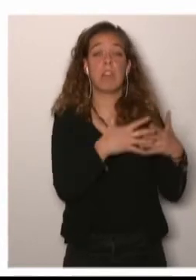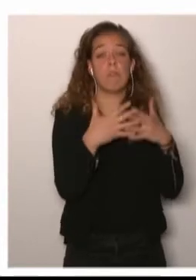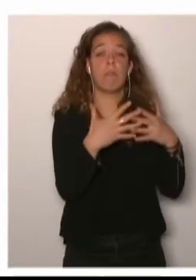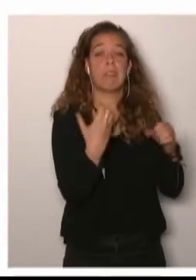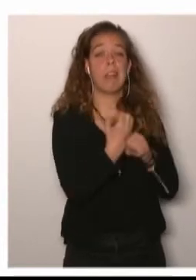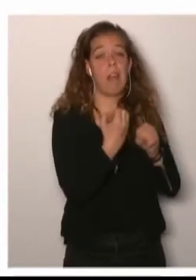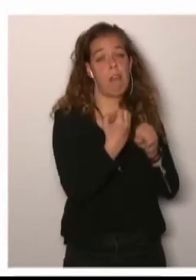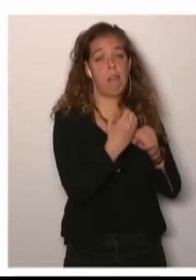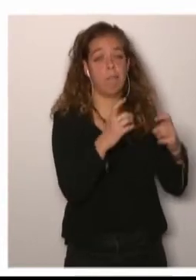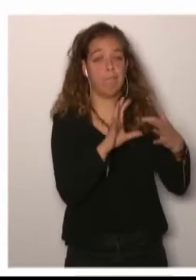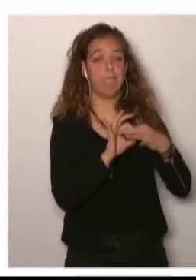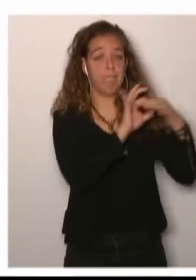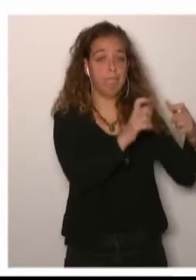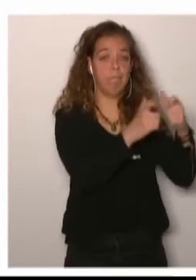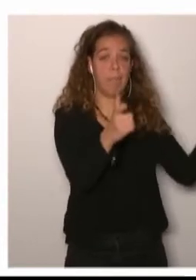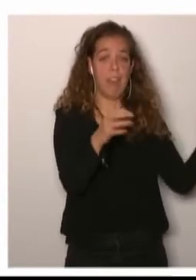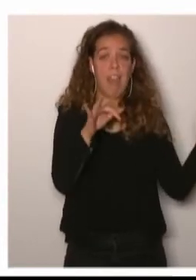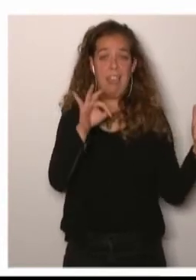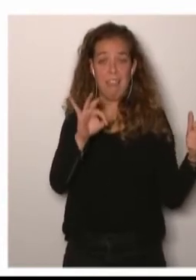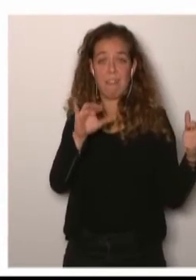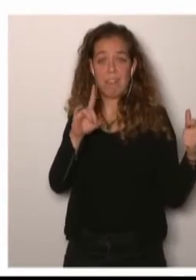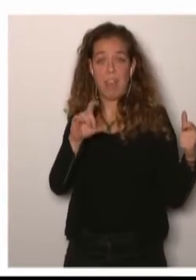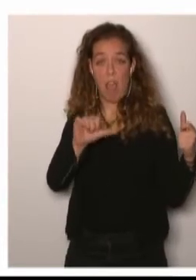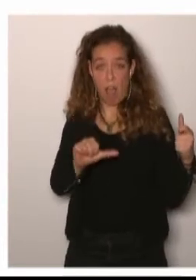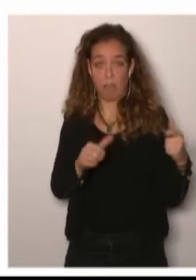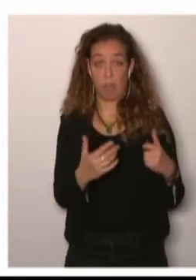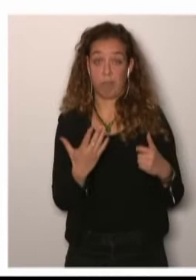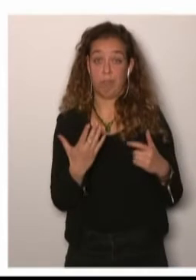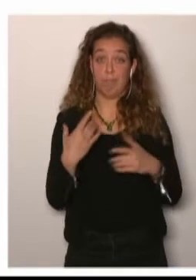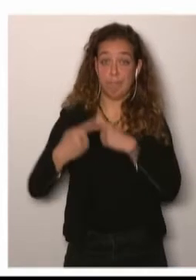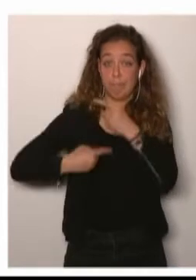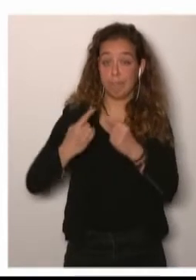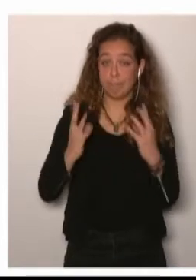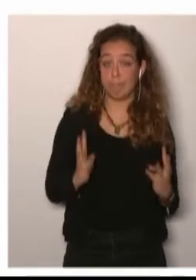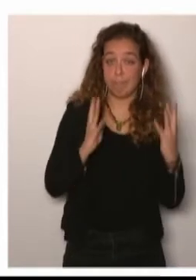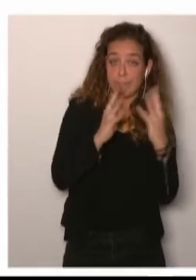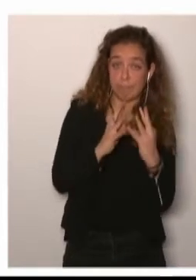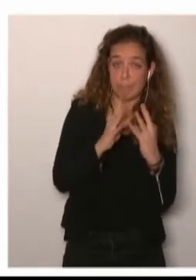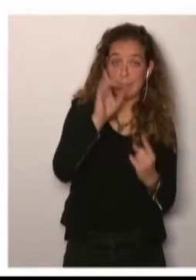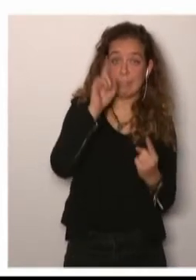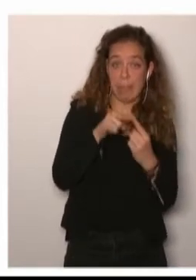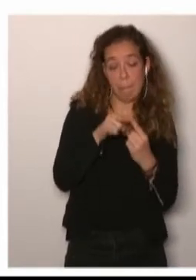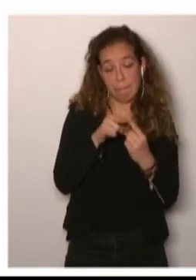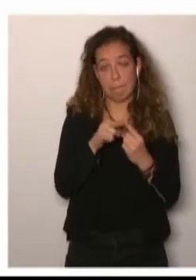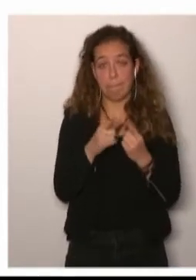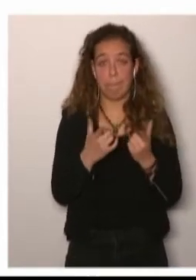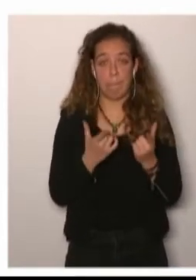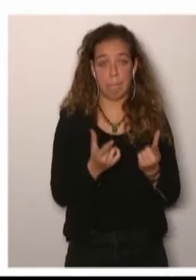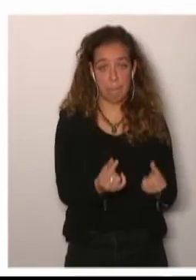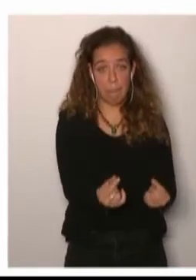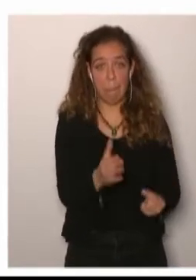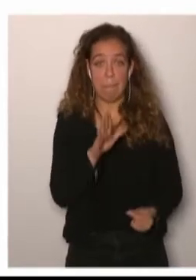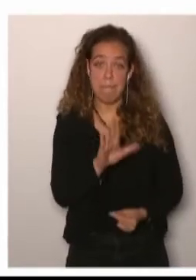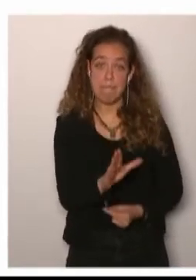in pediatric oncology, and subsequently published a